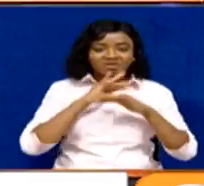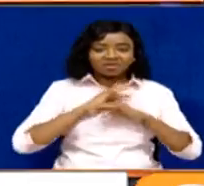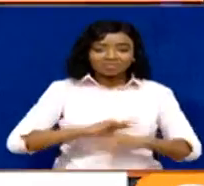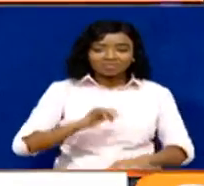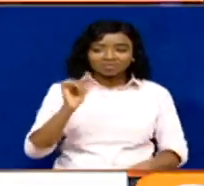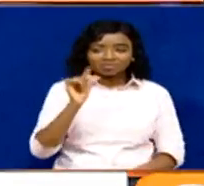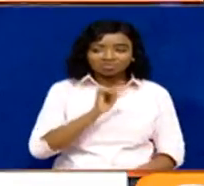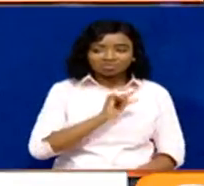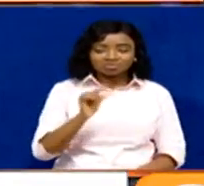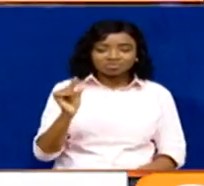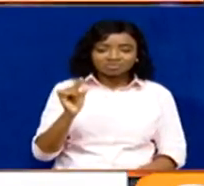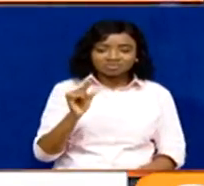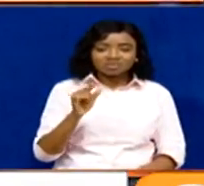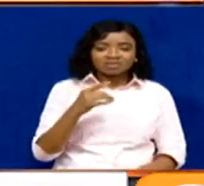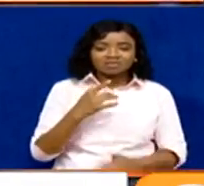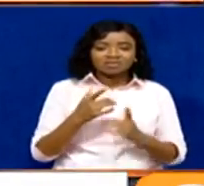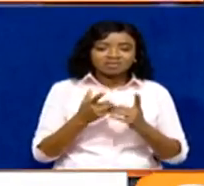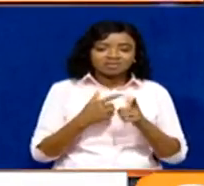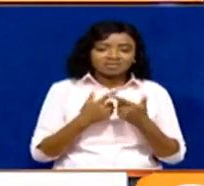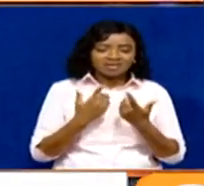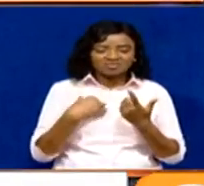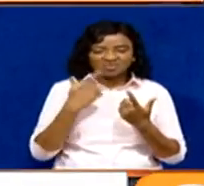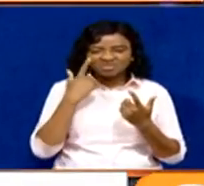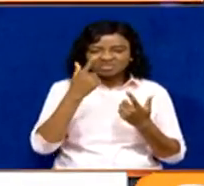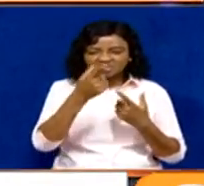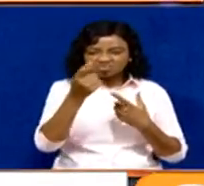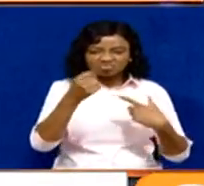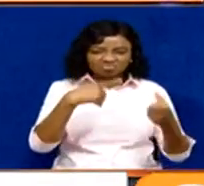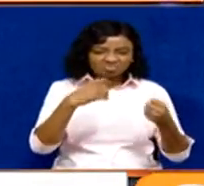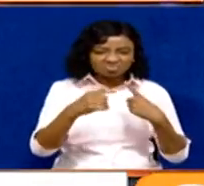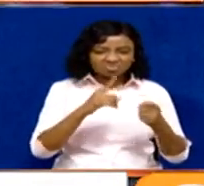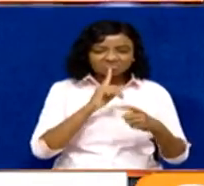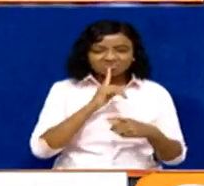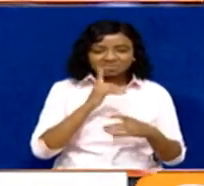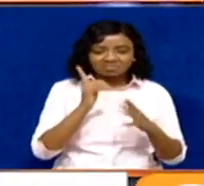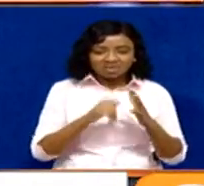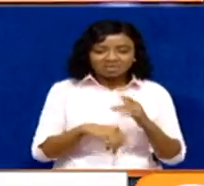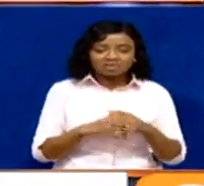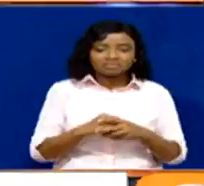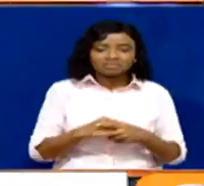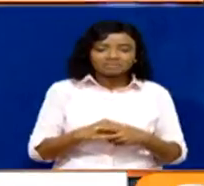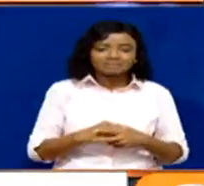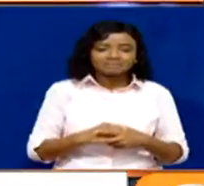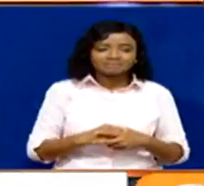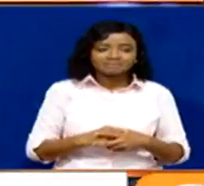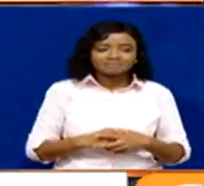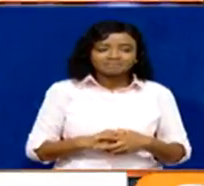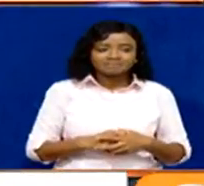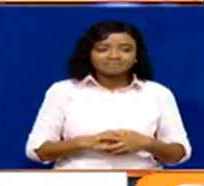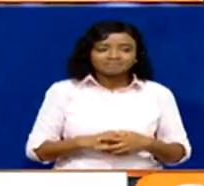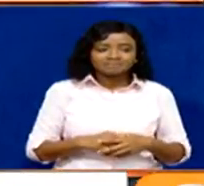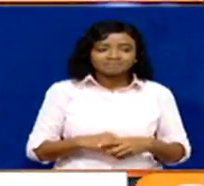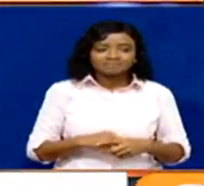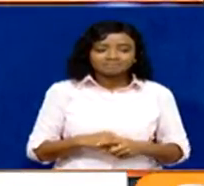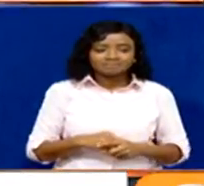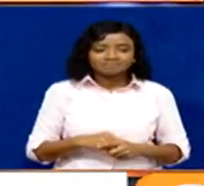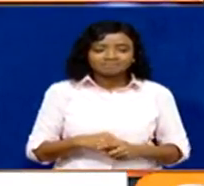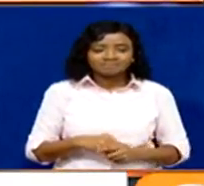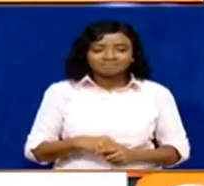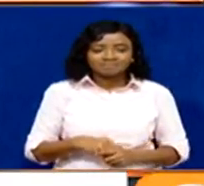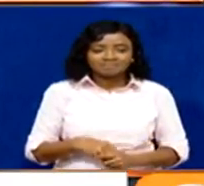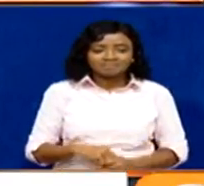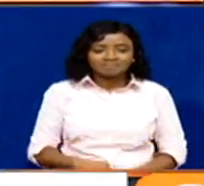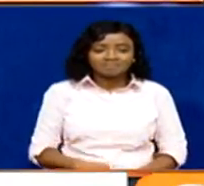come back, we'll come with the feedback as we wind up on this conversation in terms of what next for Prof, and also why he decided to make that